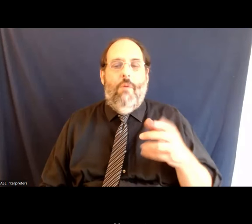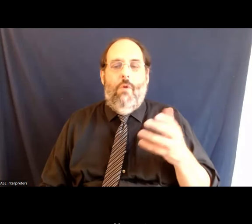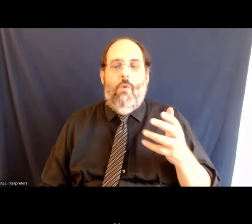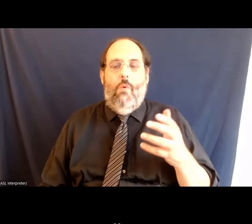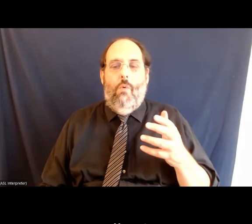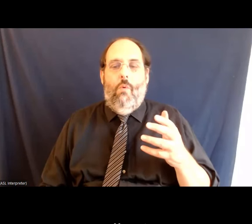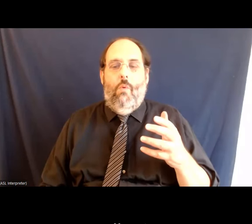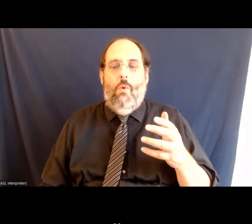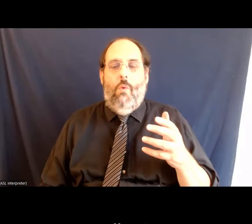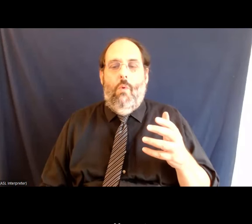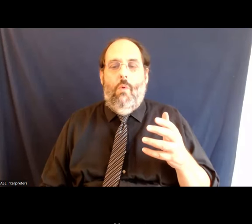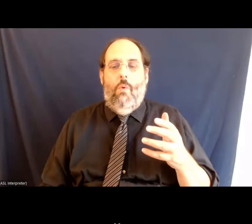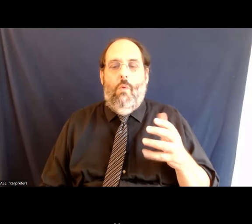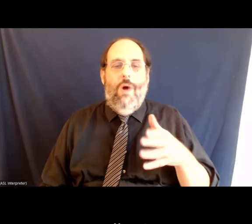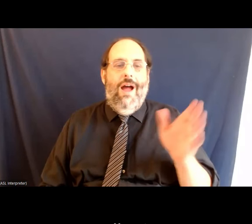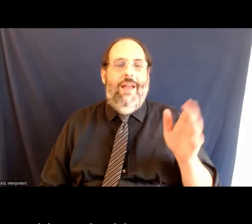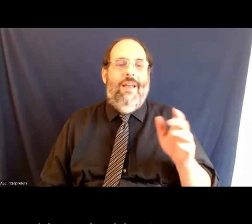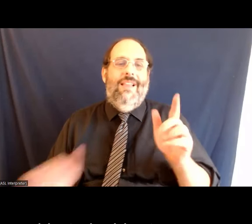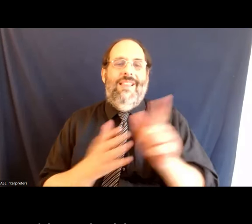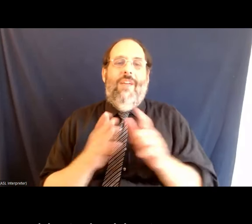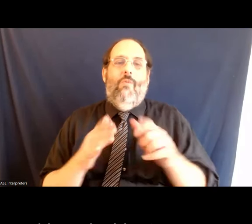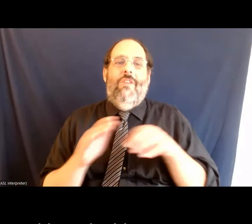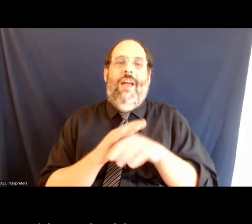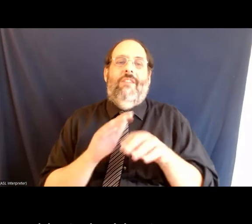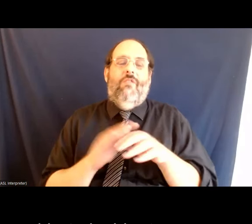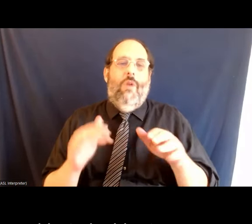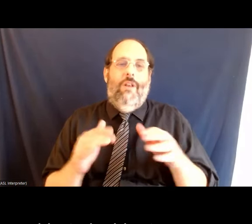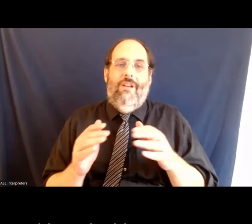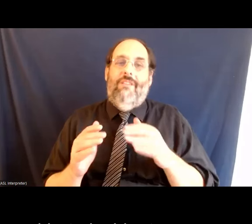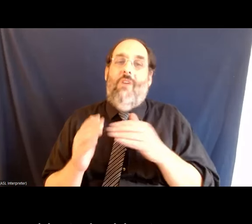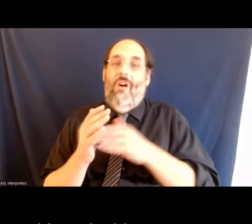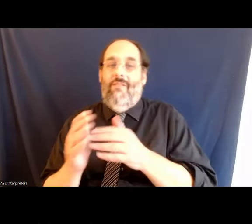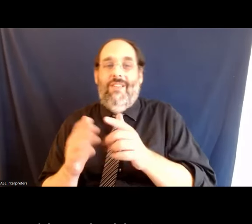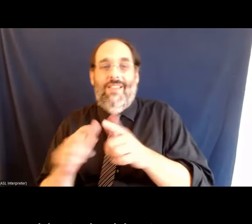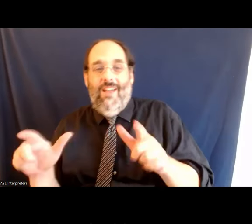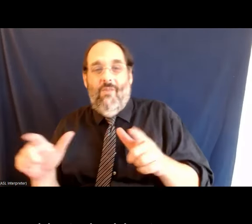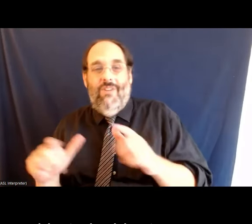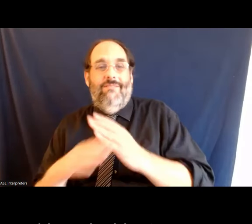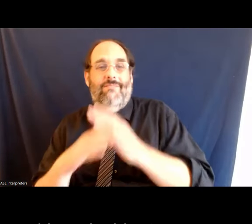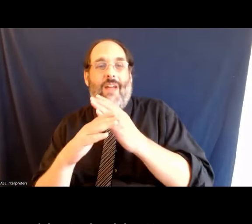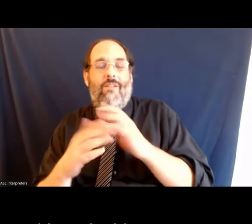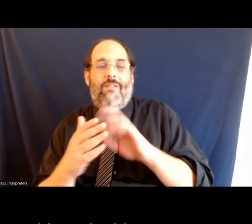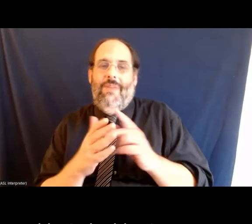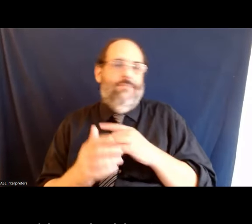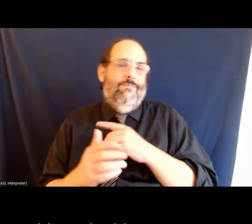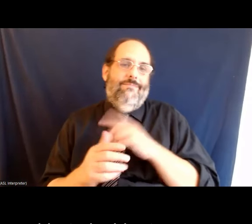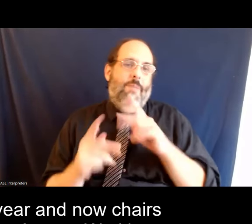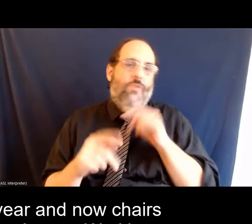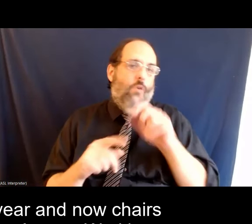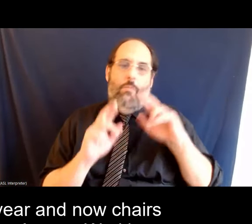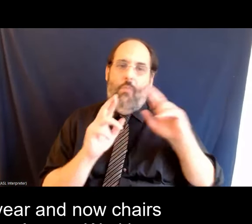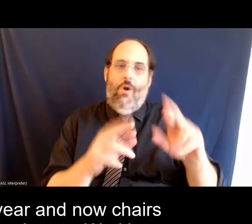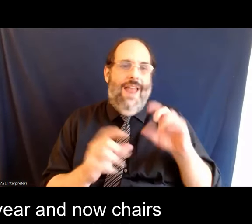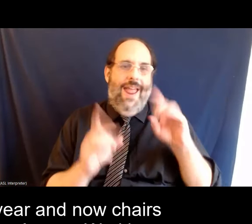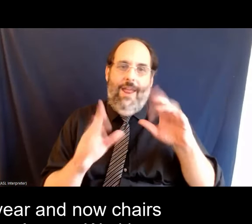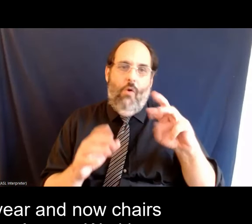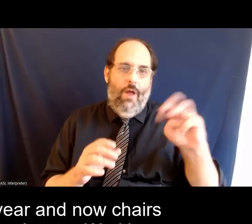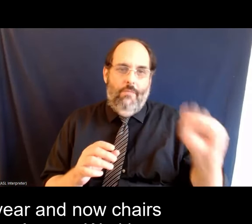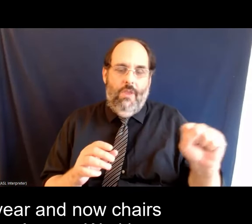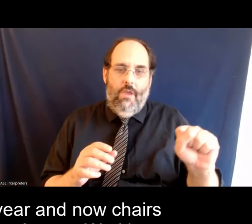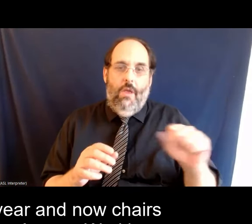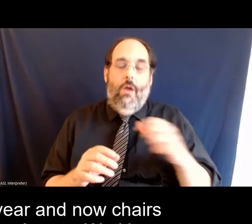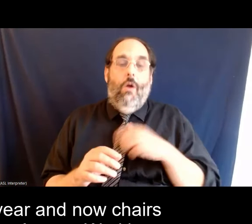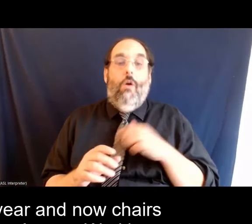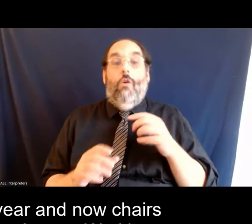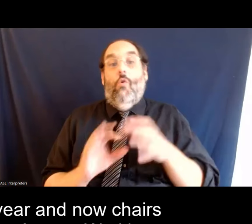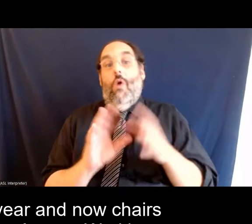coordinator because language access is a key barrier to the reporting of hate crimes and hate incidents. The department's coordinator joined the Office for Access to Justice last